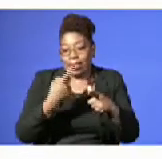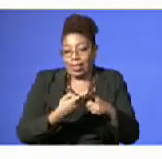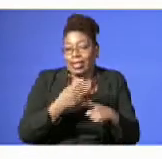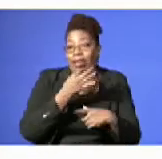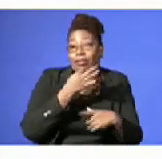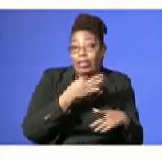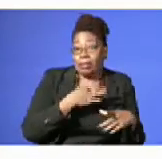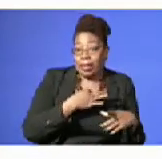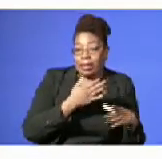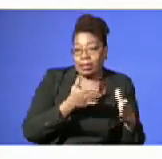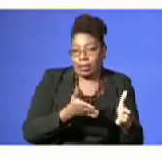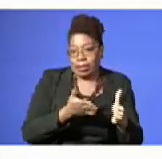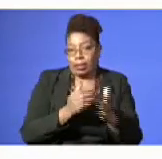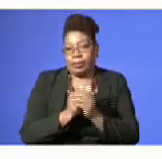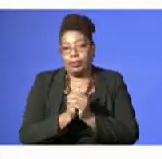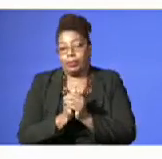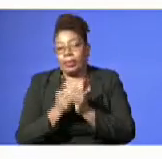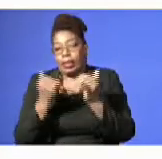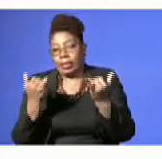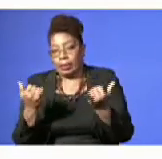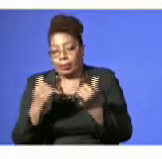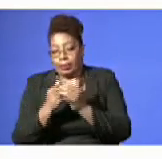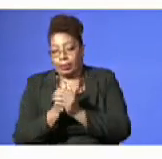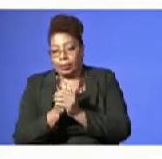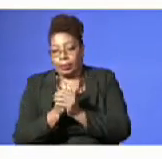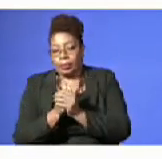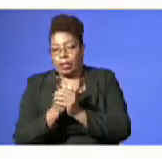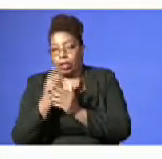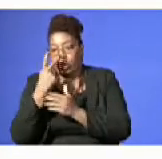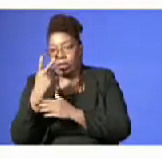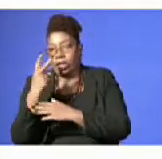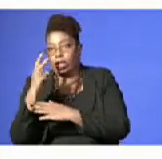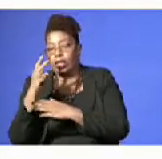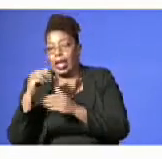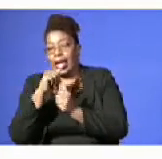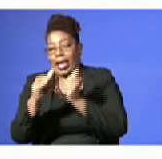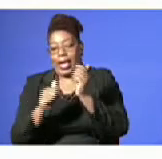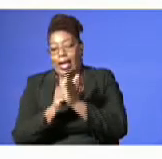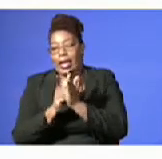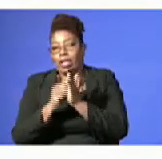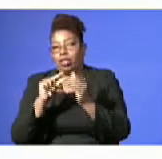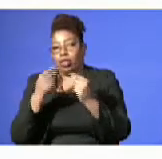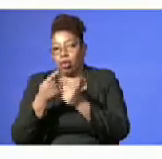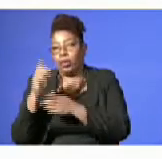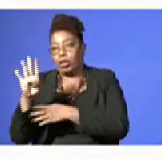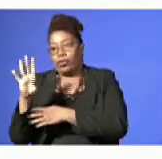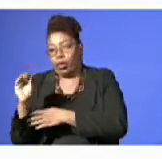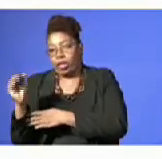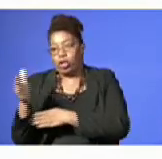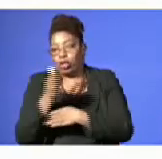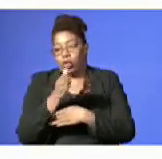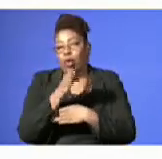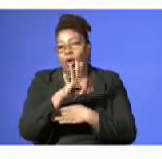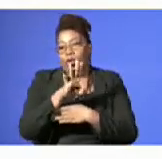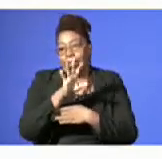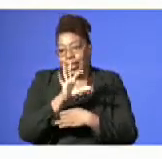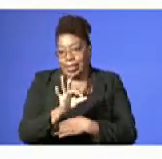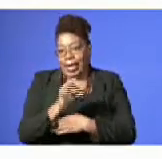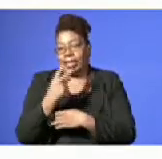females. The exception is the 40 to 49 age group, where we see the